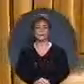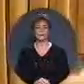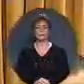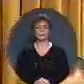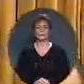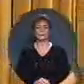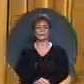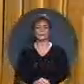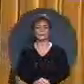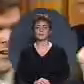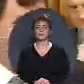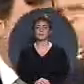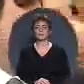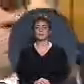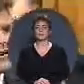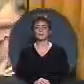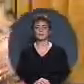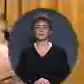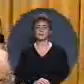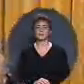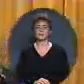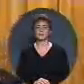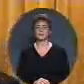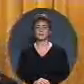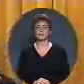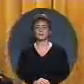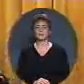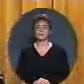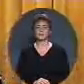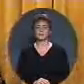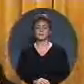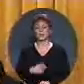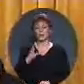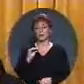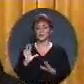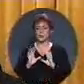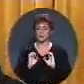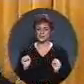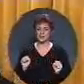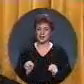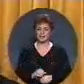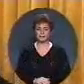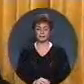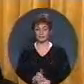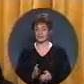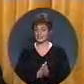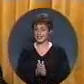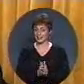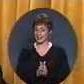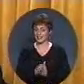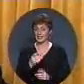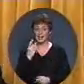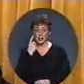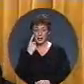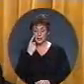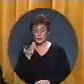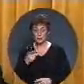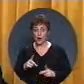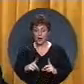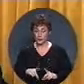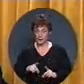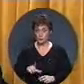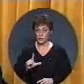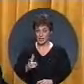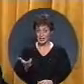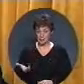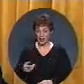The President of the Treasury Board. Thank you very much, Mr. Speaker. It's interesting to see the Liberal Party members opposite, Mr.